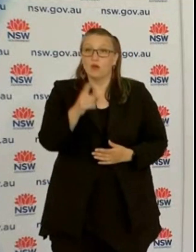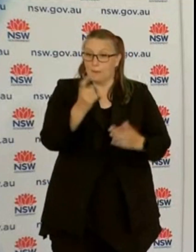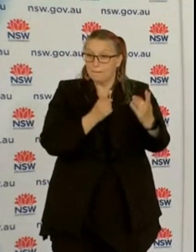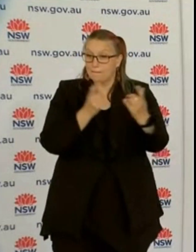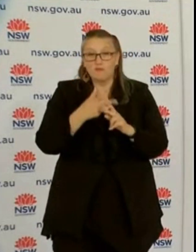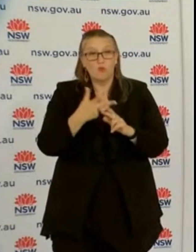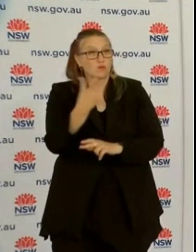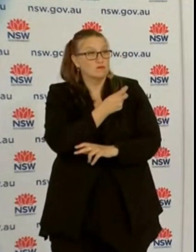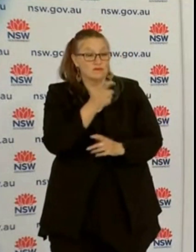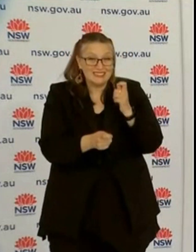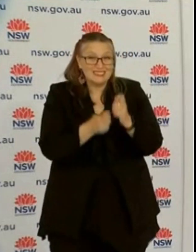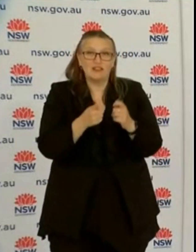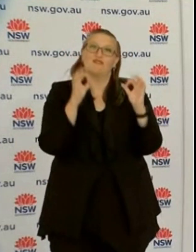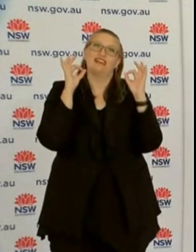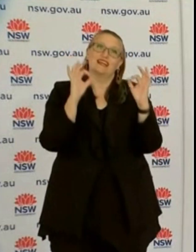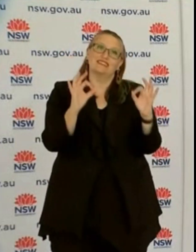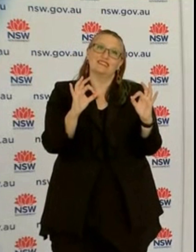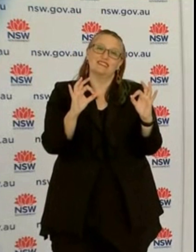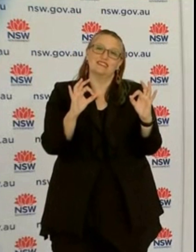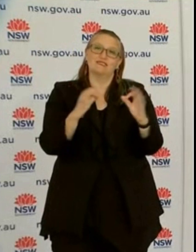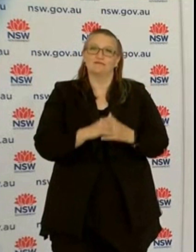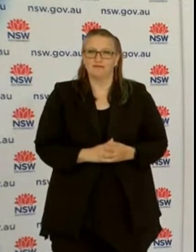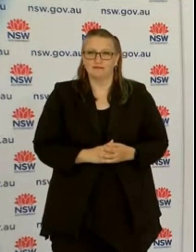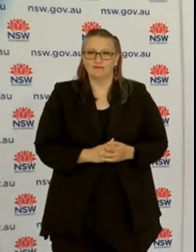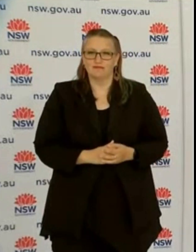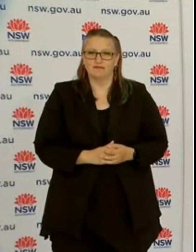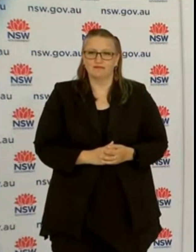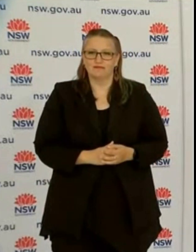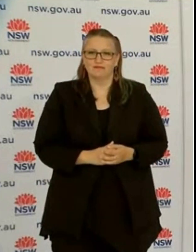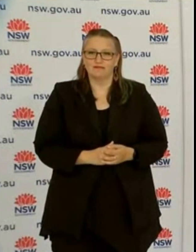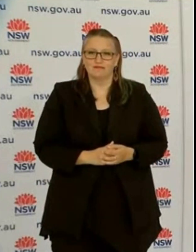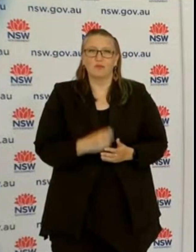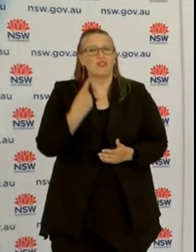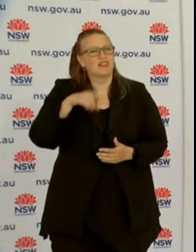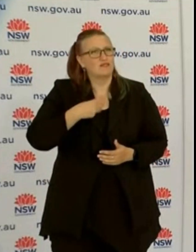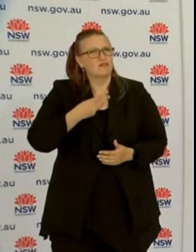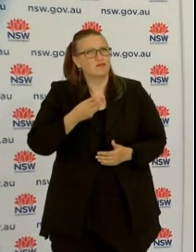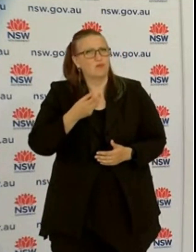coming forward promptly for testing if you have even the mildest of symptoms.